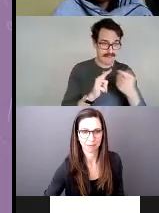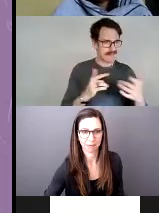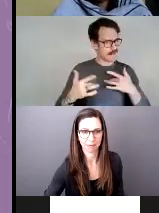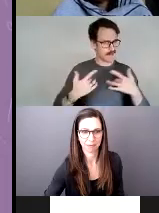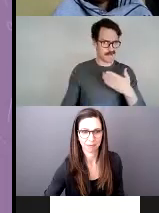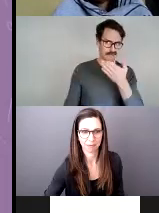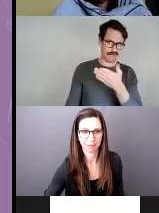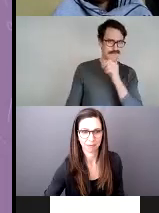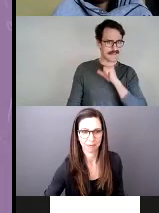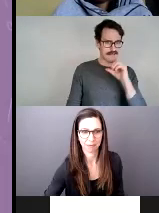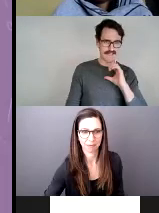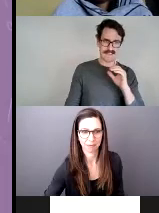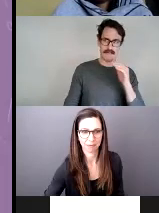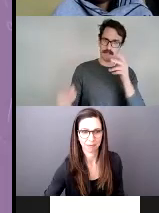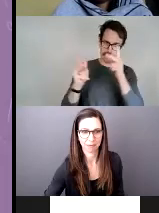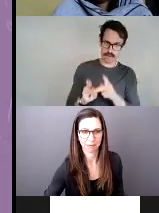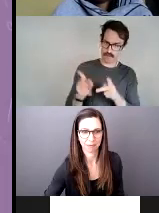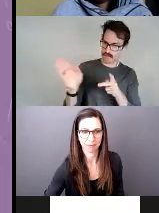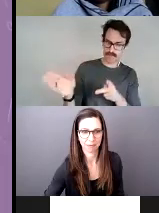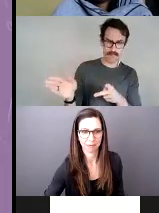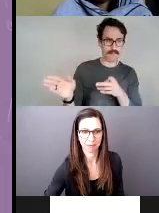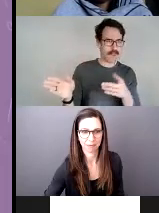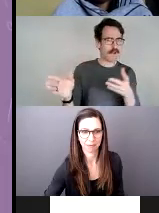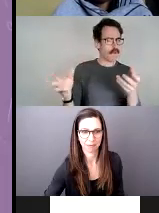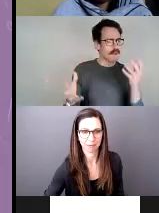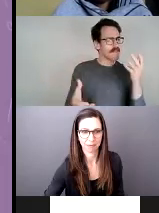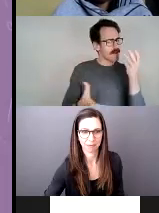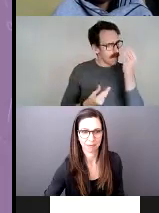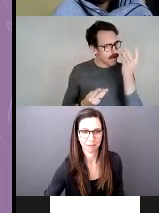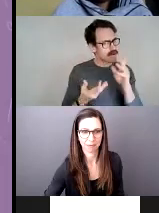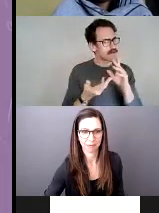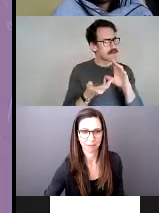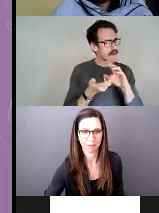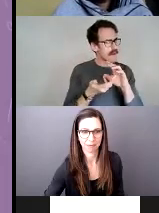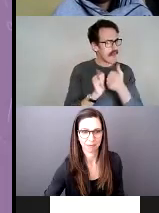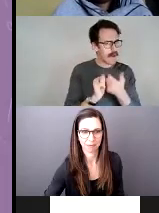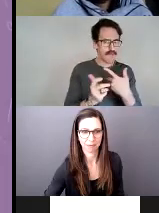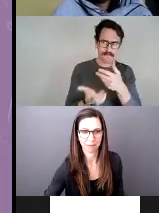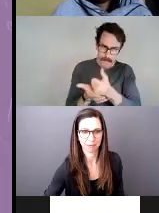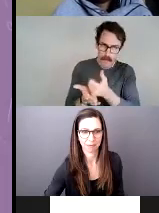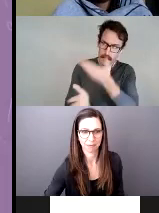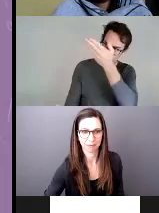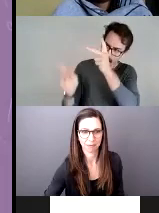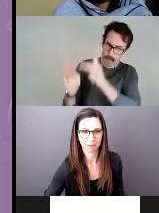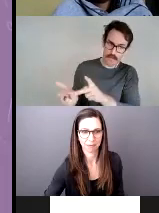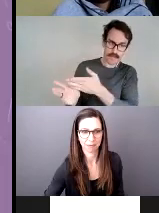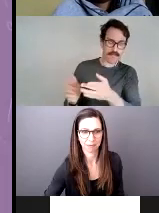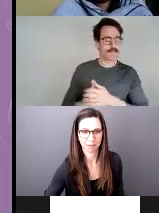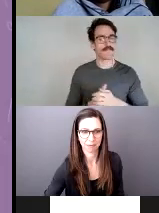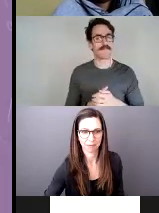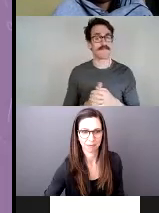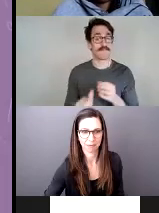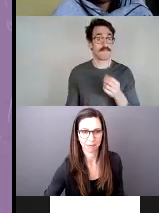adult and want to gather some information on organizations that could potentially help, or they are looking